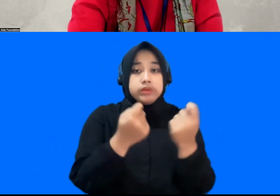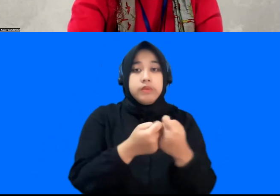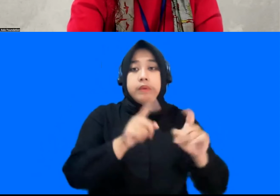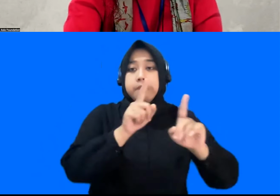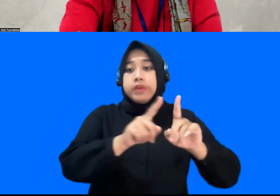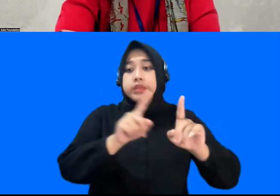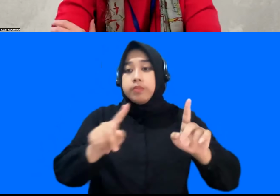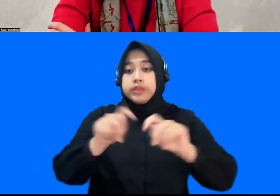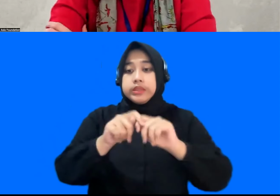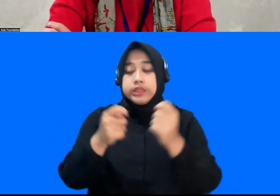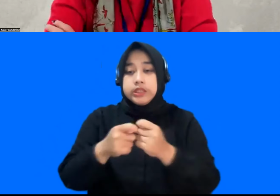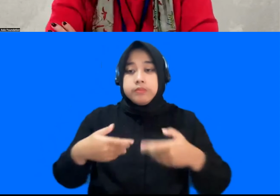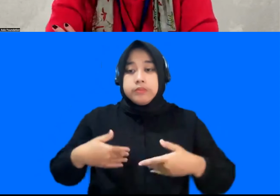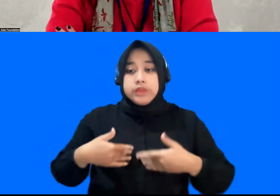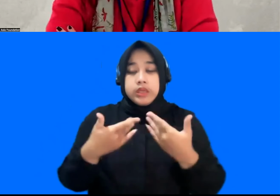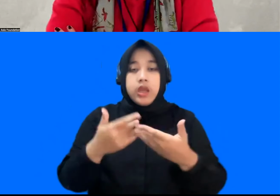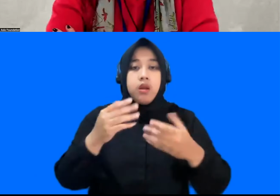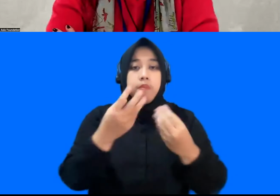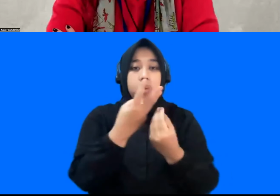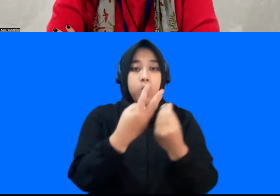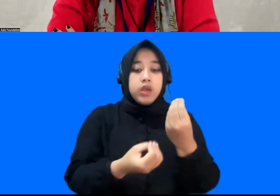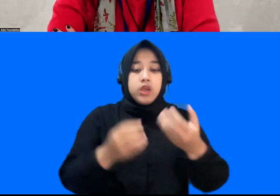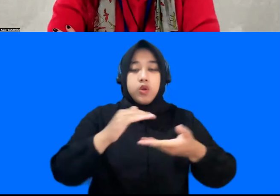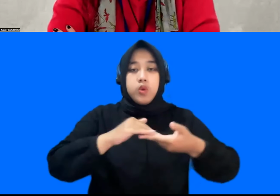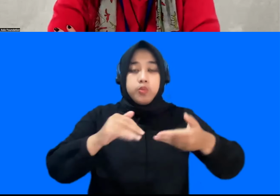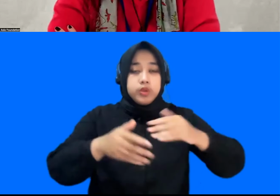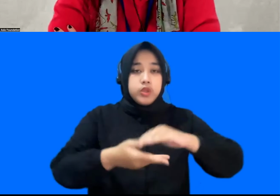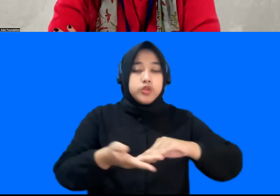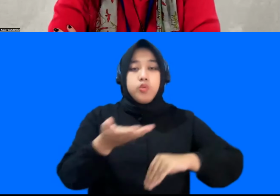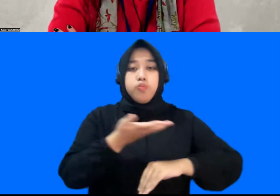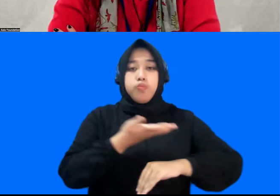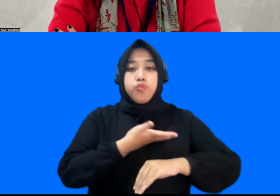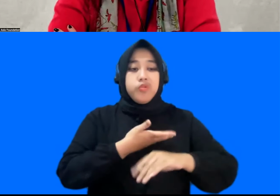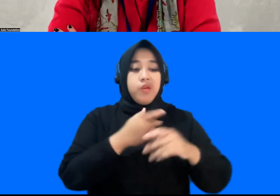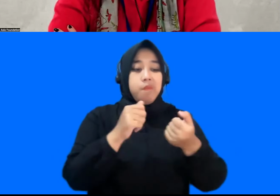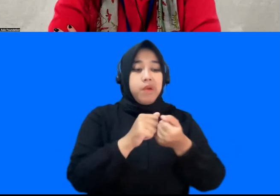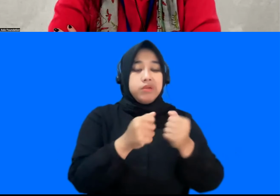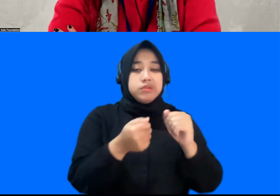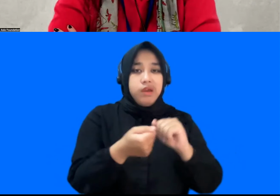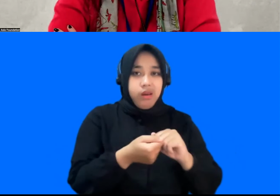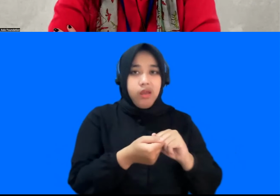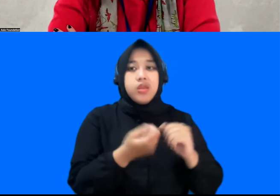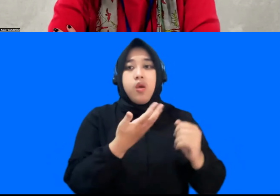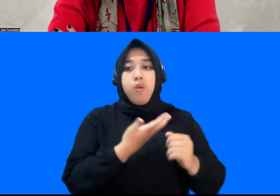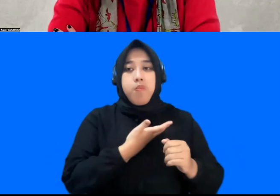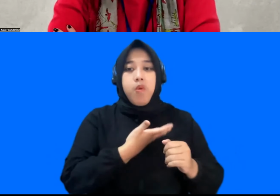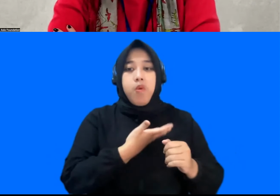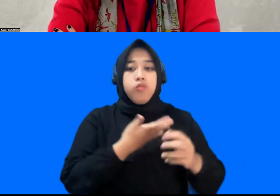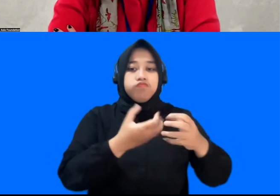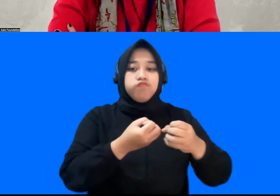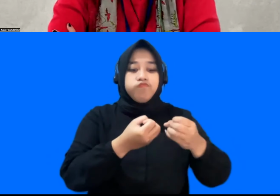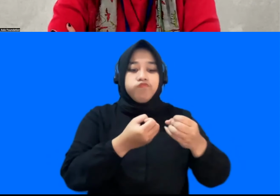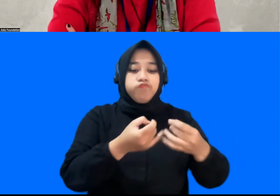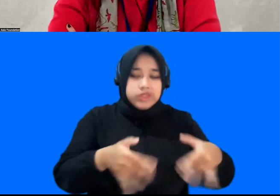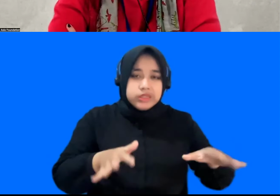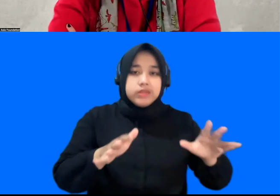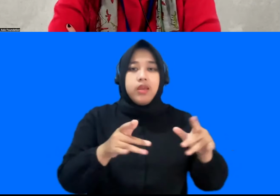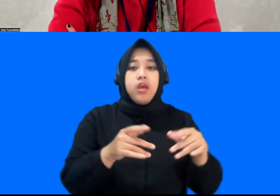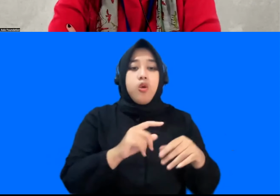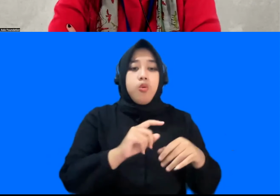the particular problem statement that they were addressing. And throughout their process, they examine the issues, they talk